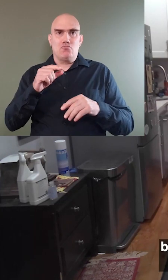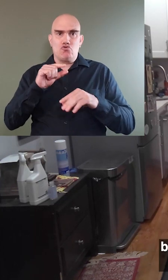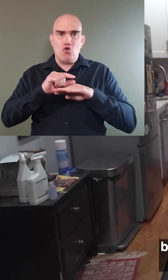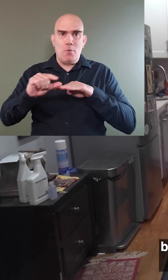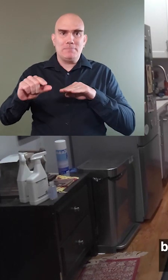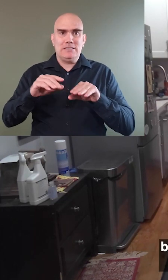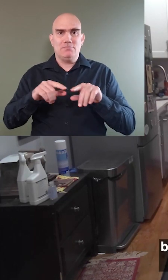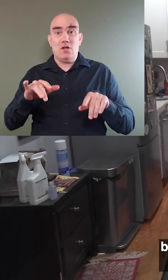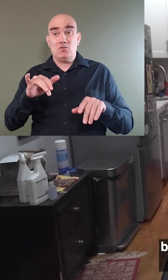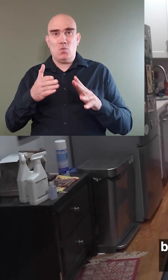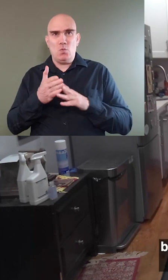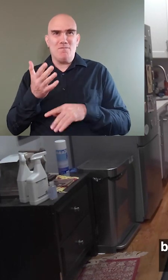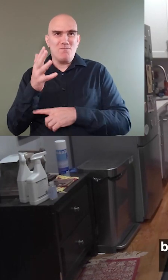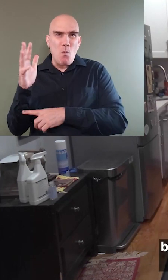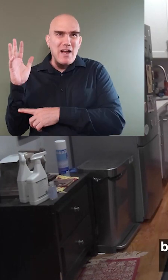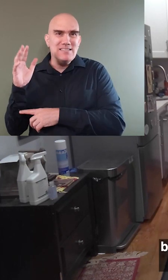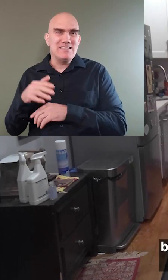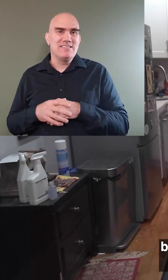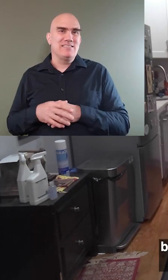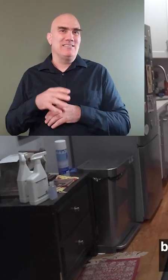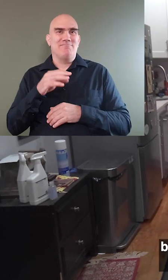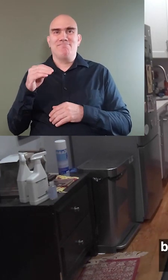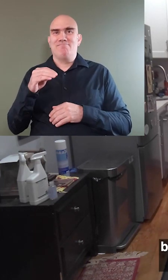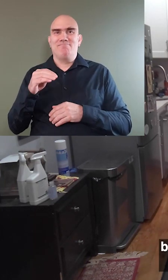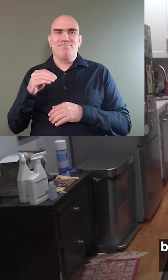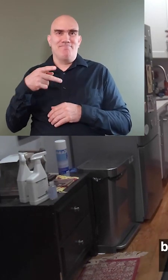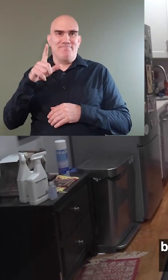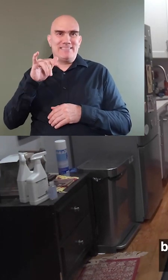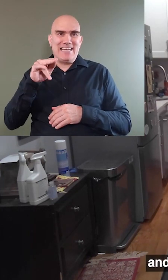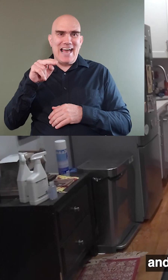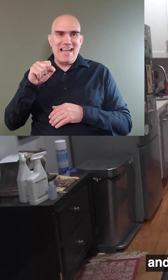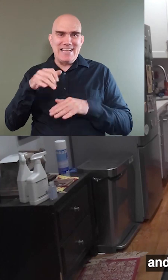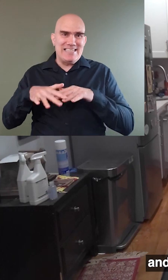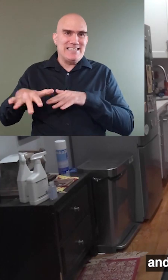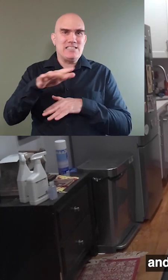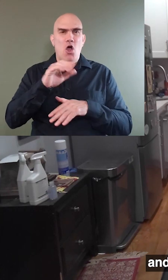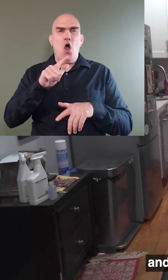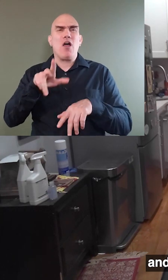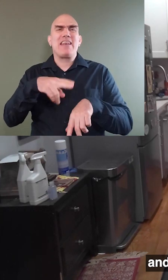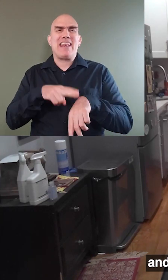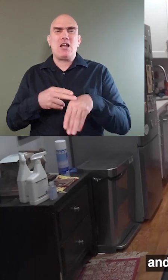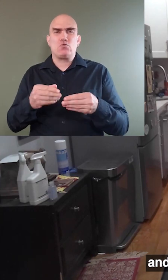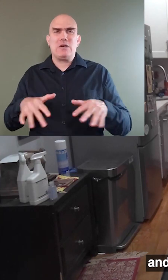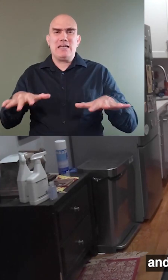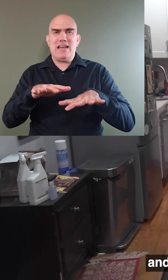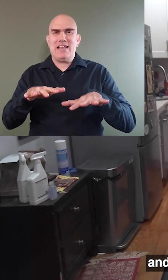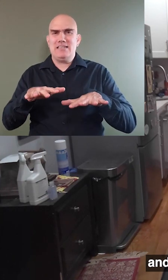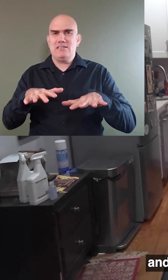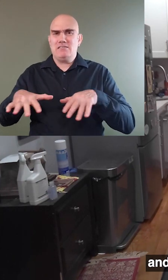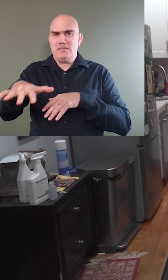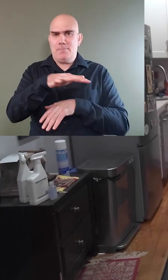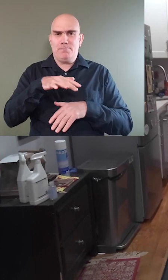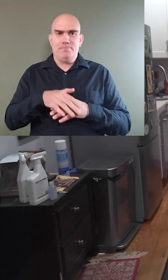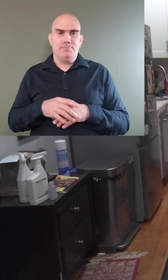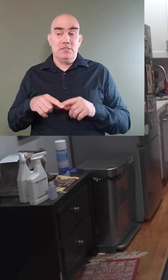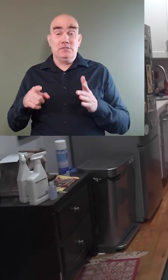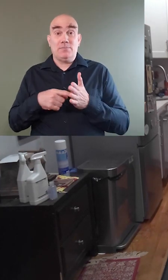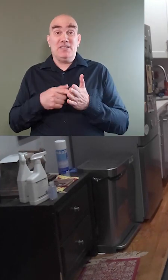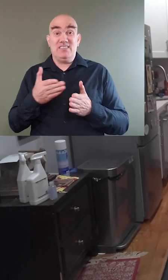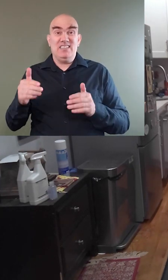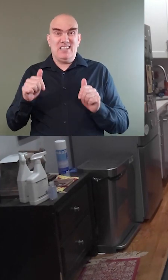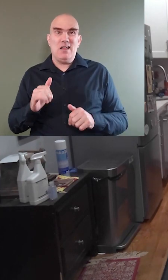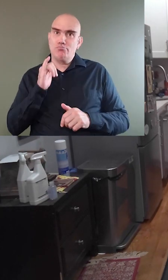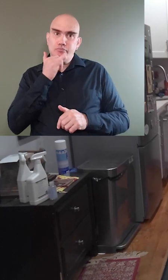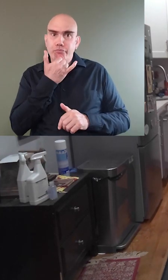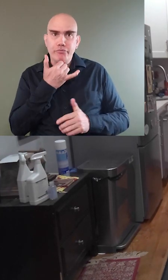but through the forest and the plains and all the natural landscapes. But sometimes